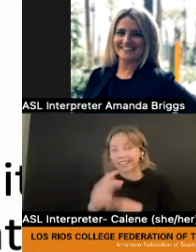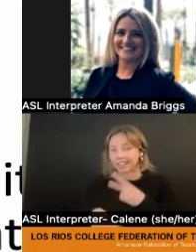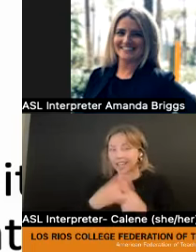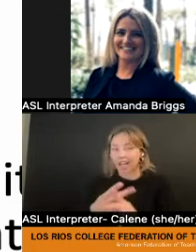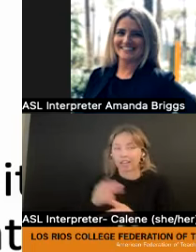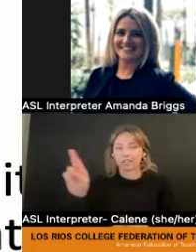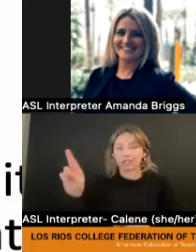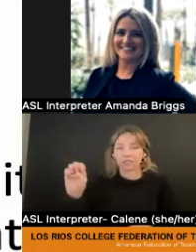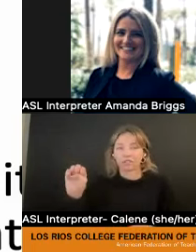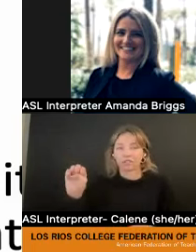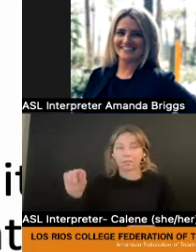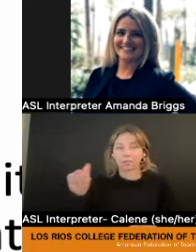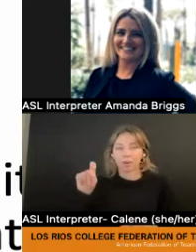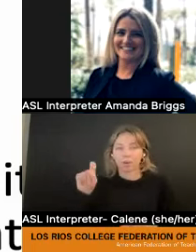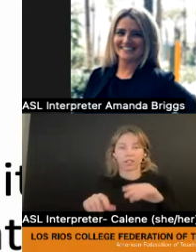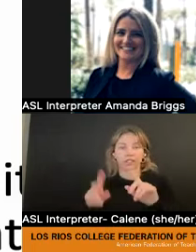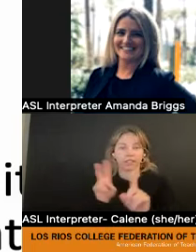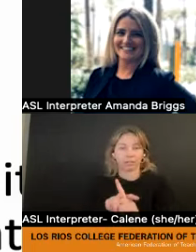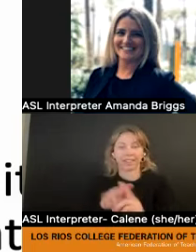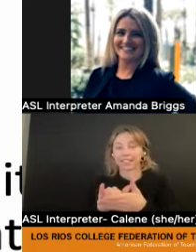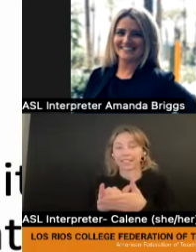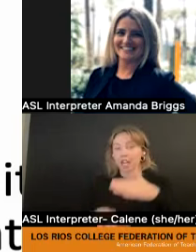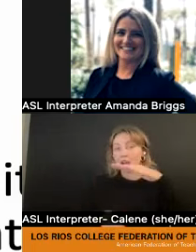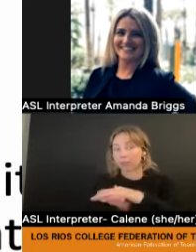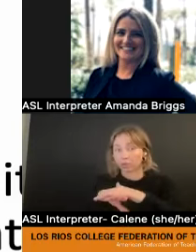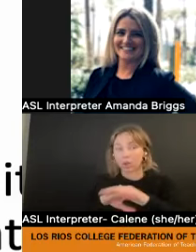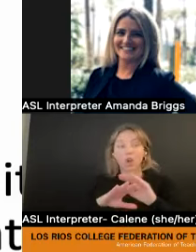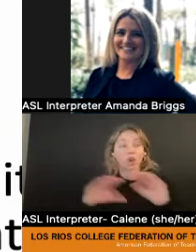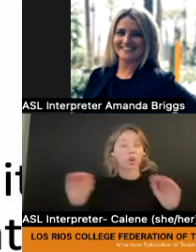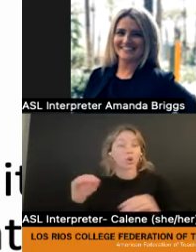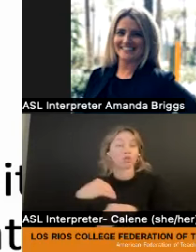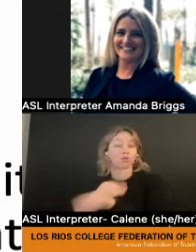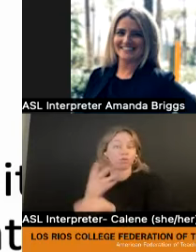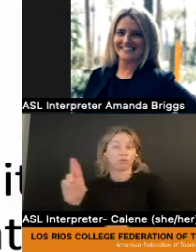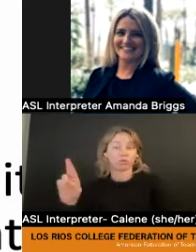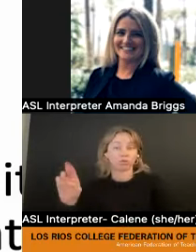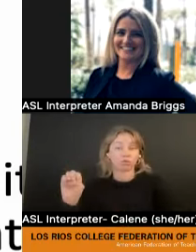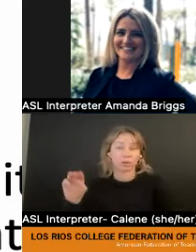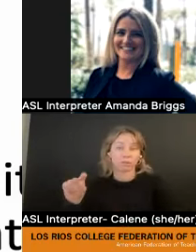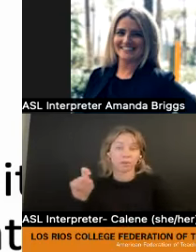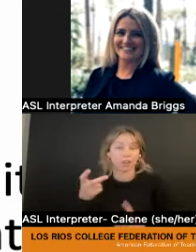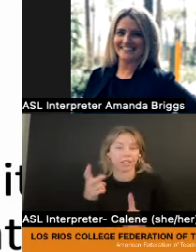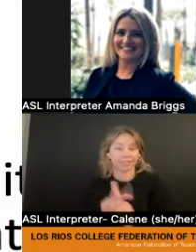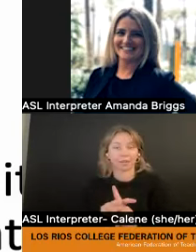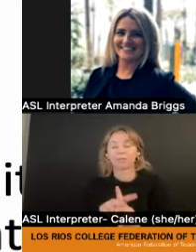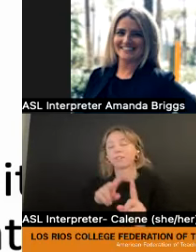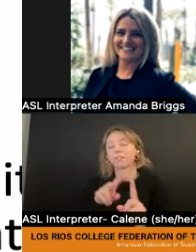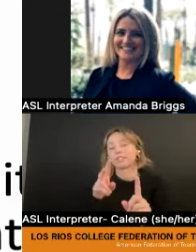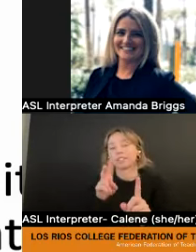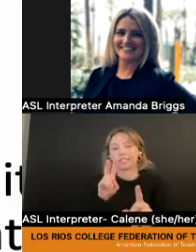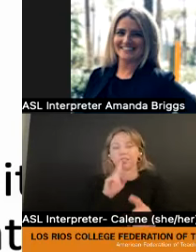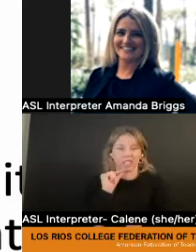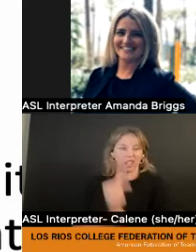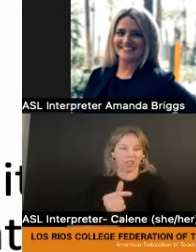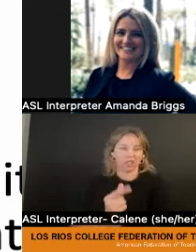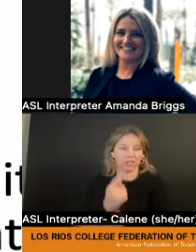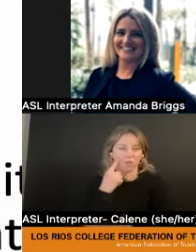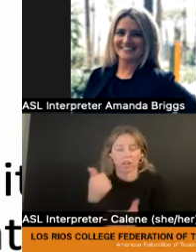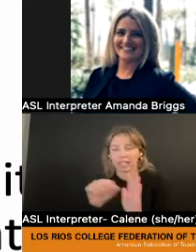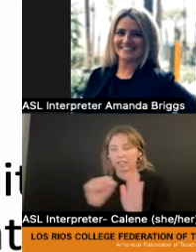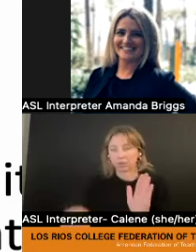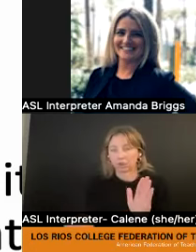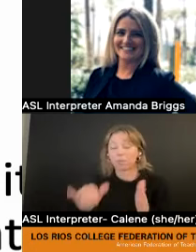up to amount, and no amount of remote assignment is guaranteed in a given semester. This particular delineation of remote and online